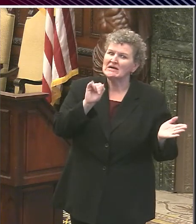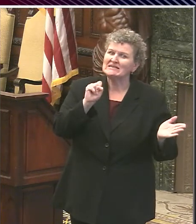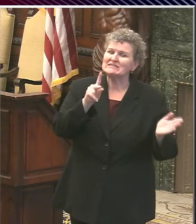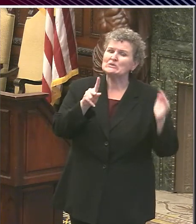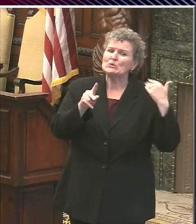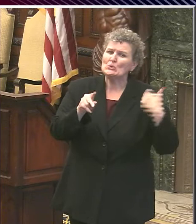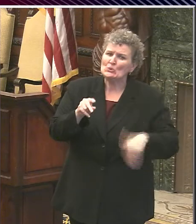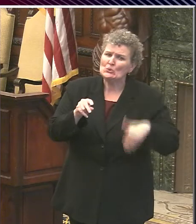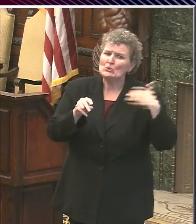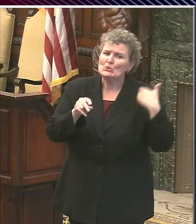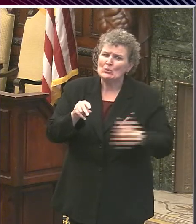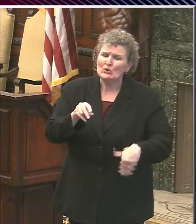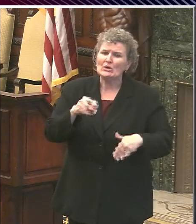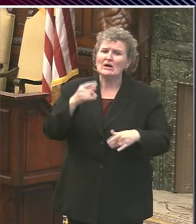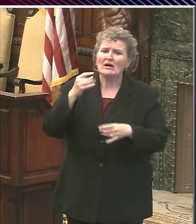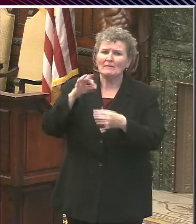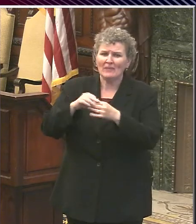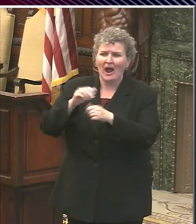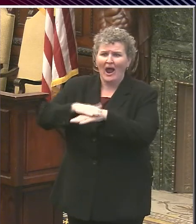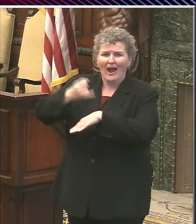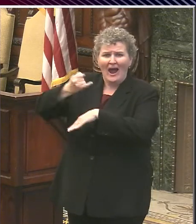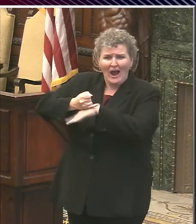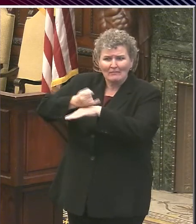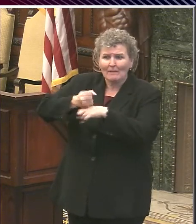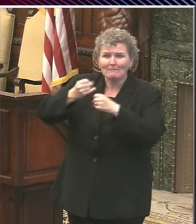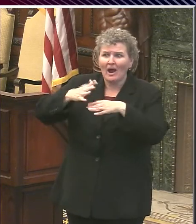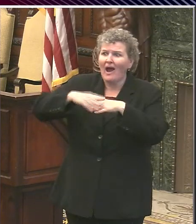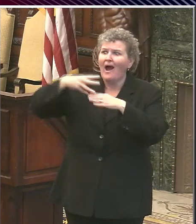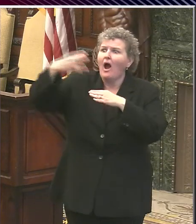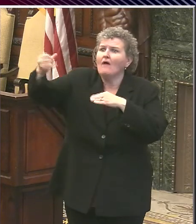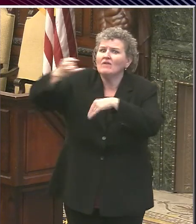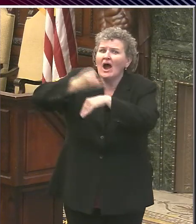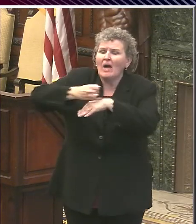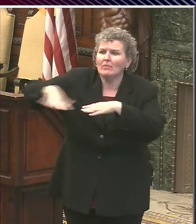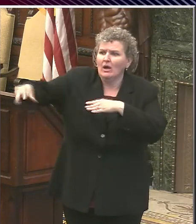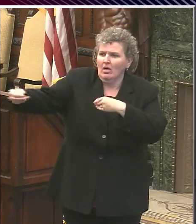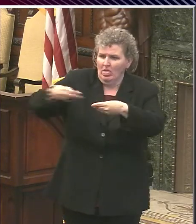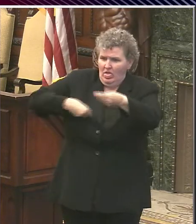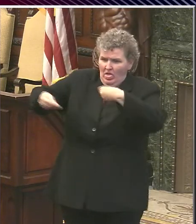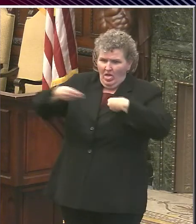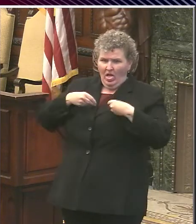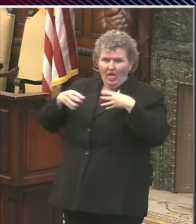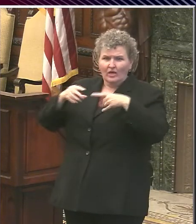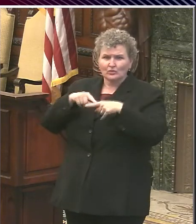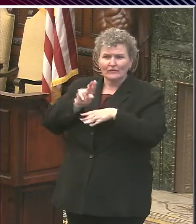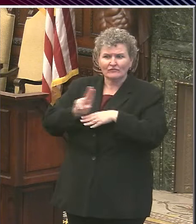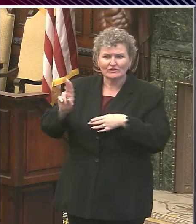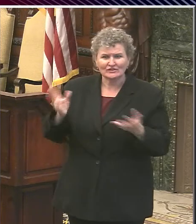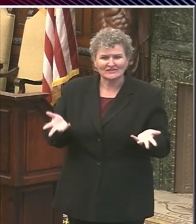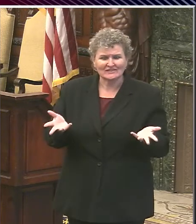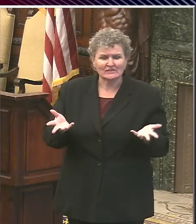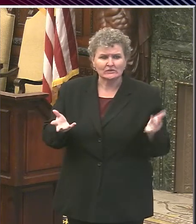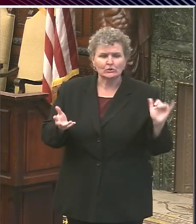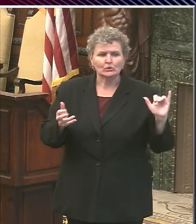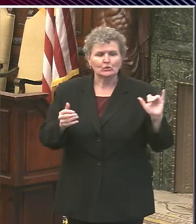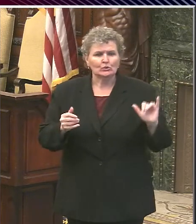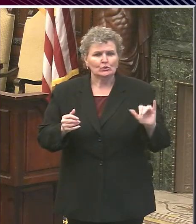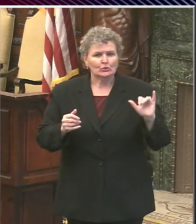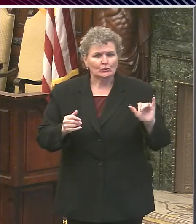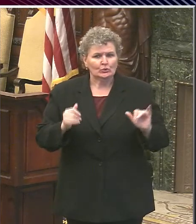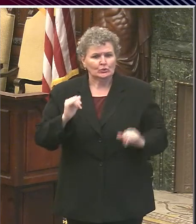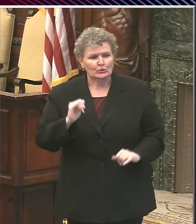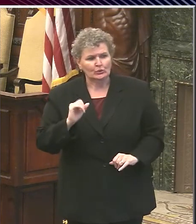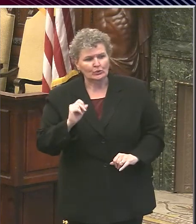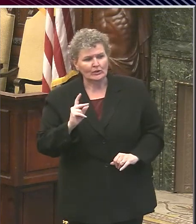in neighborhoods. Okay. And you mentioned